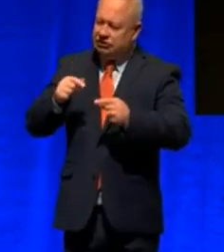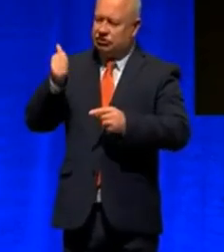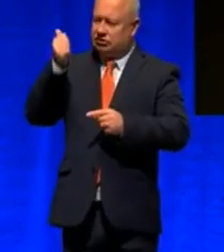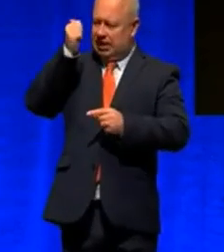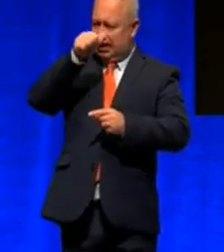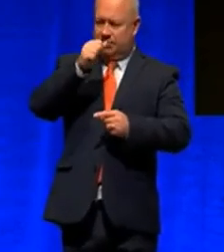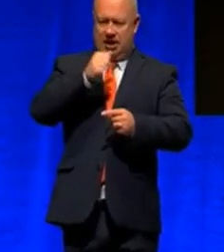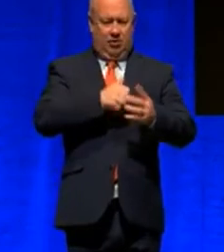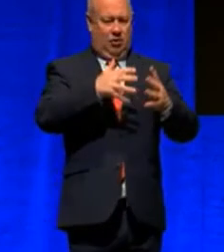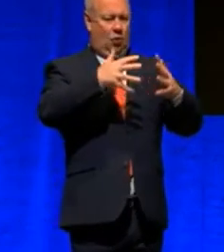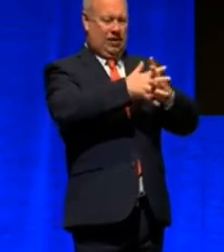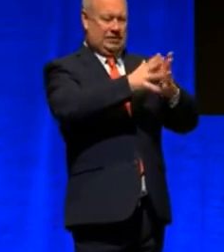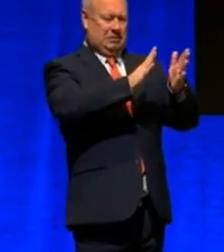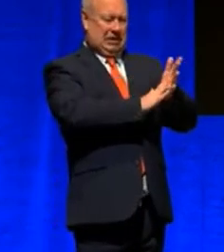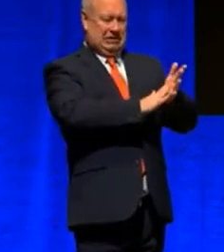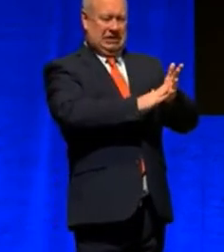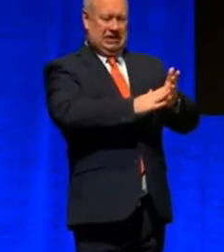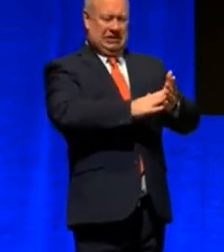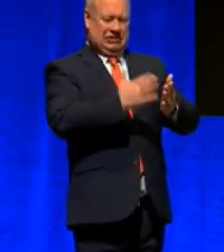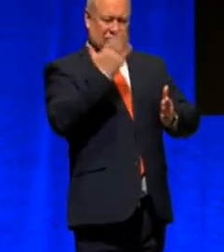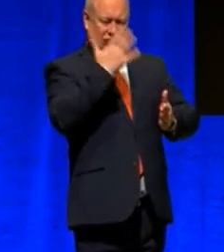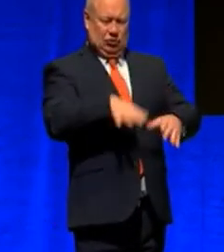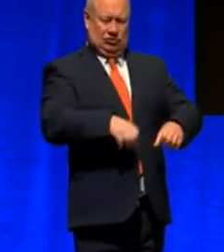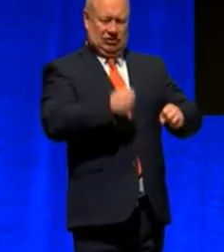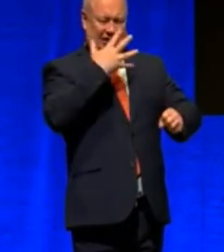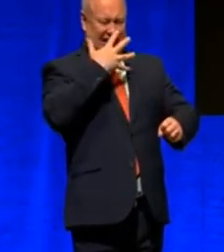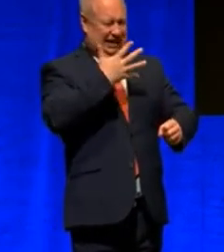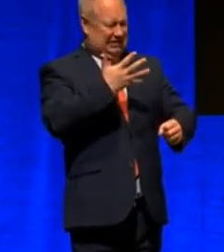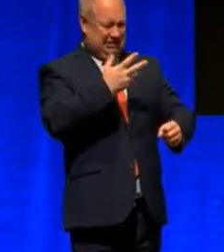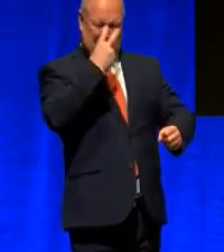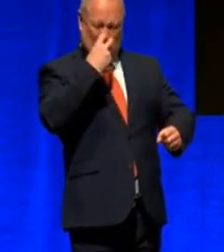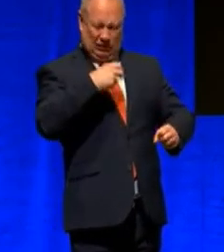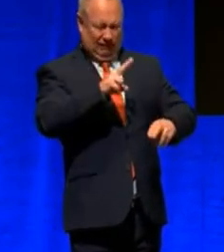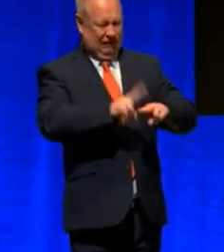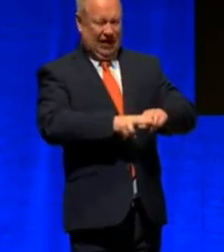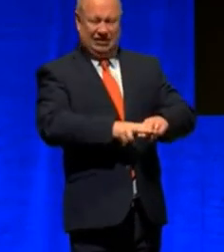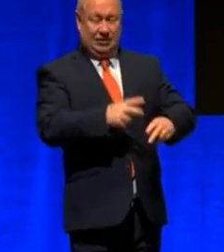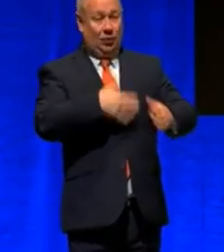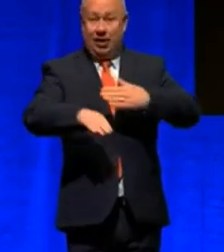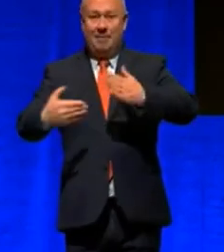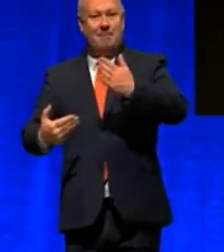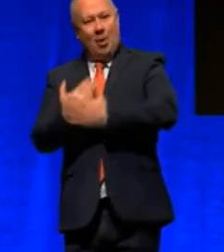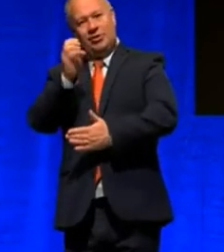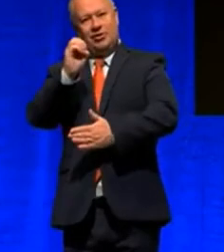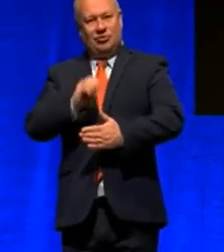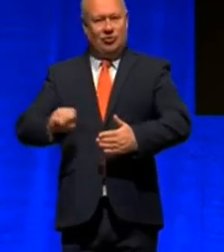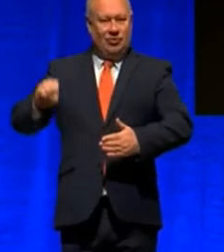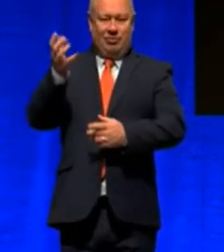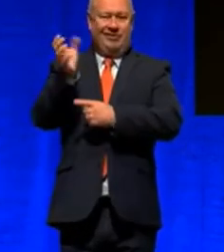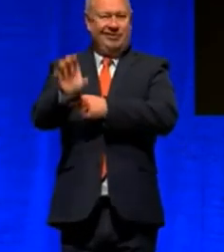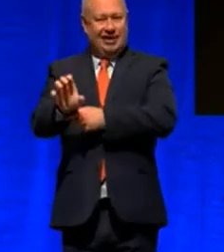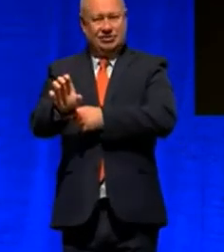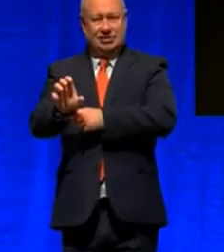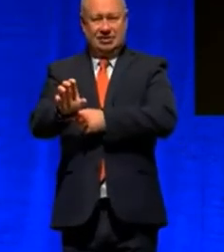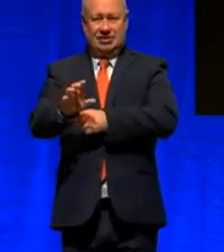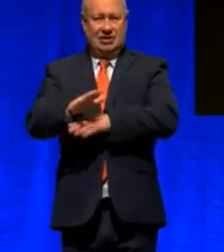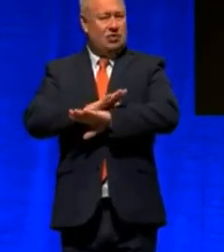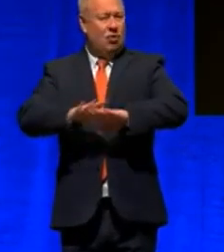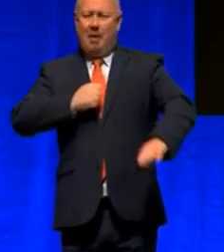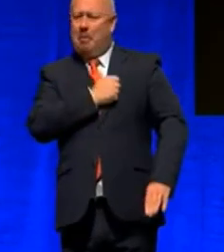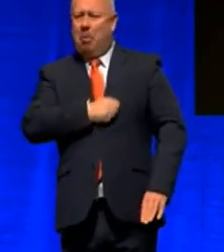Westminster-made school start age is past its sell-by date. We are a modern European nation, unapologetic about